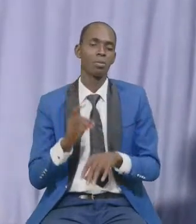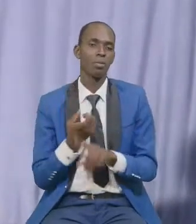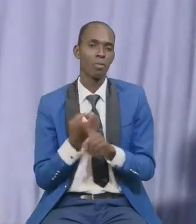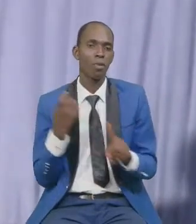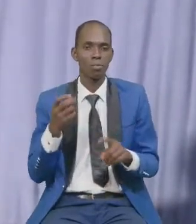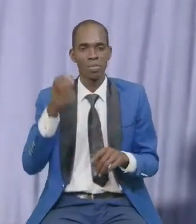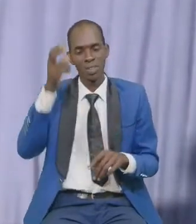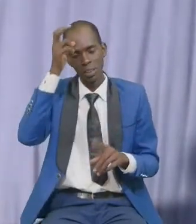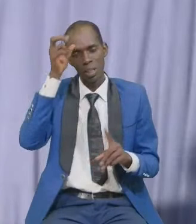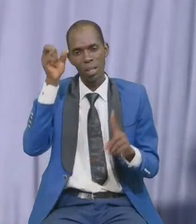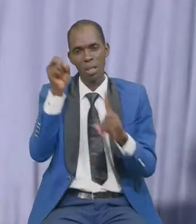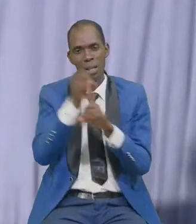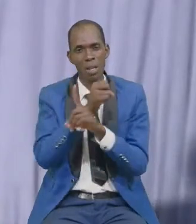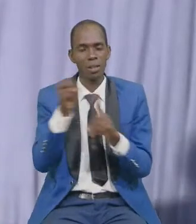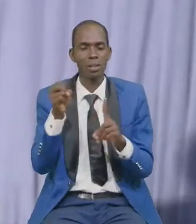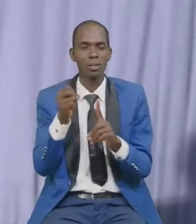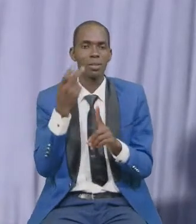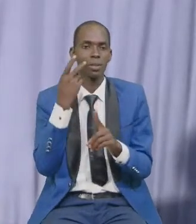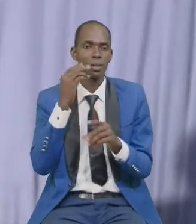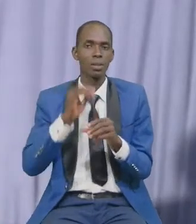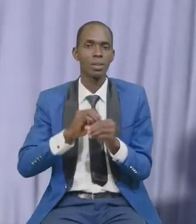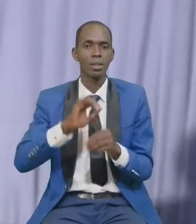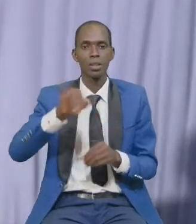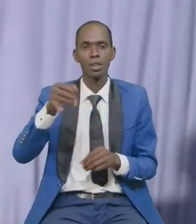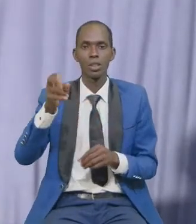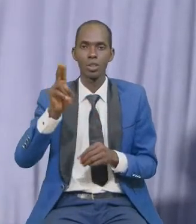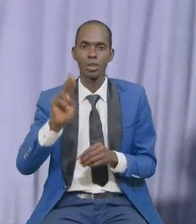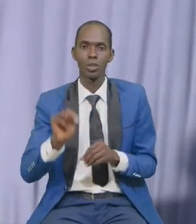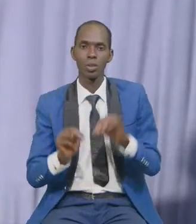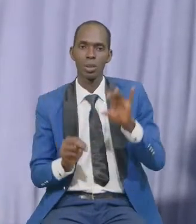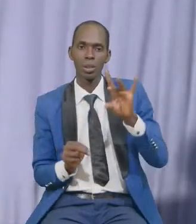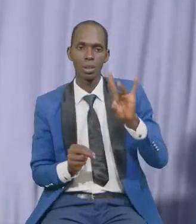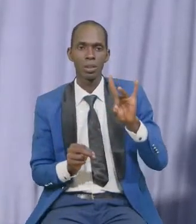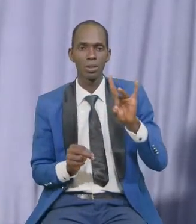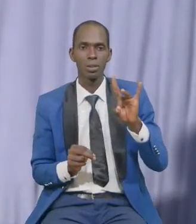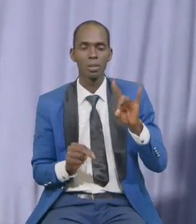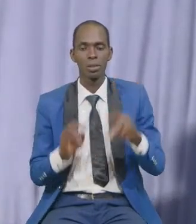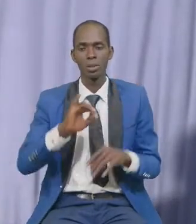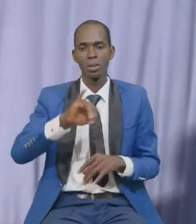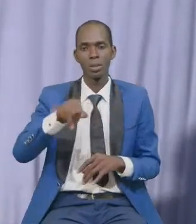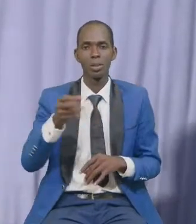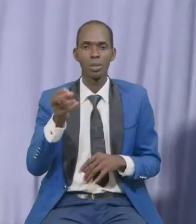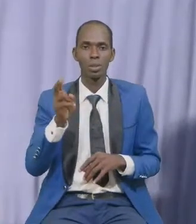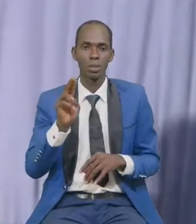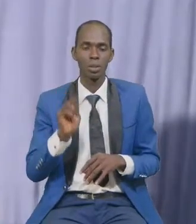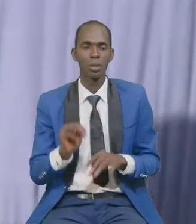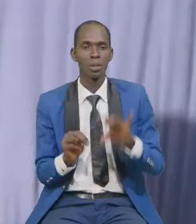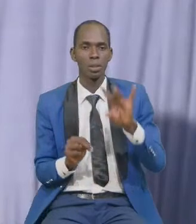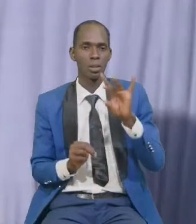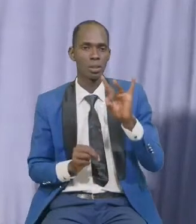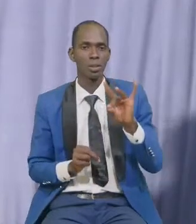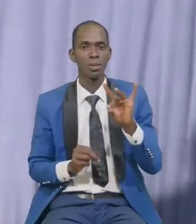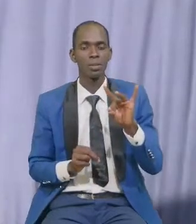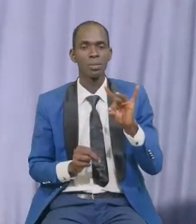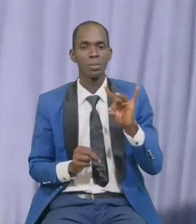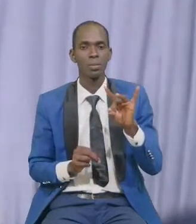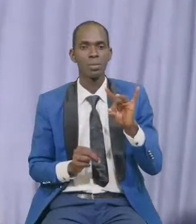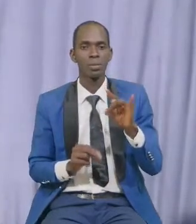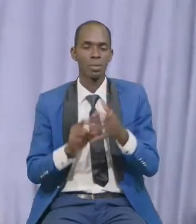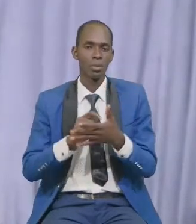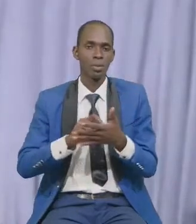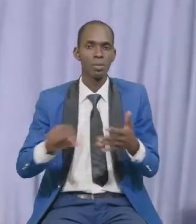attack. John chapter 8. In John chapter 8,